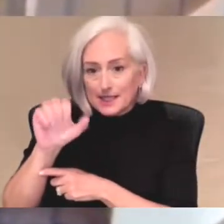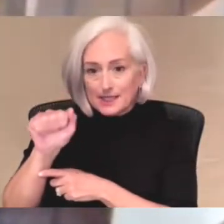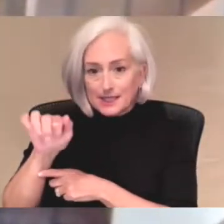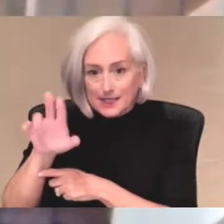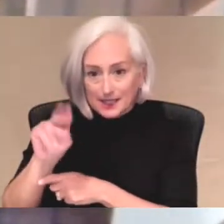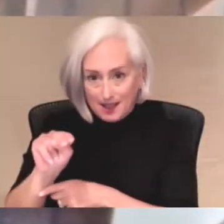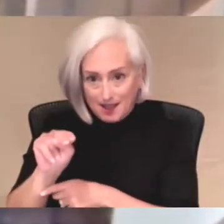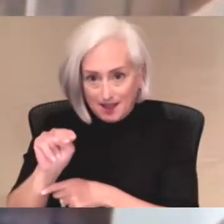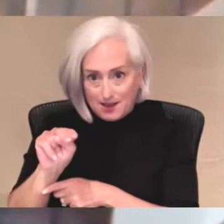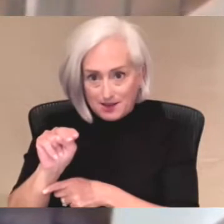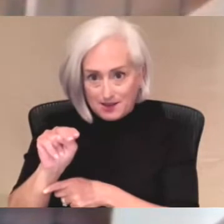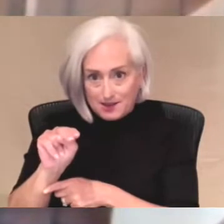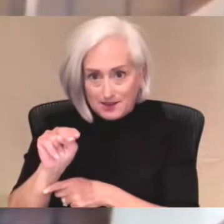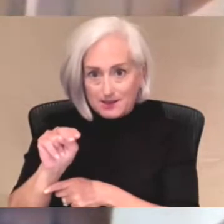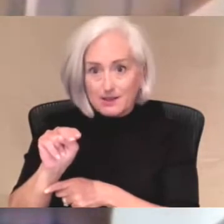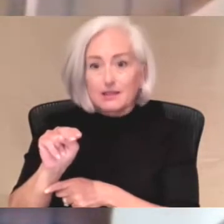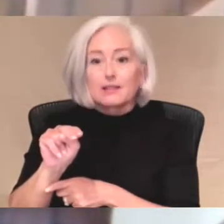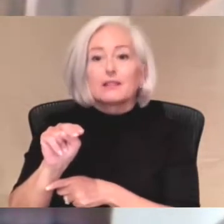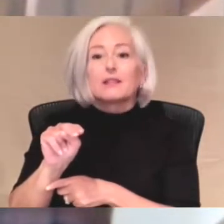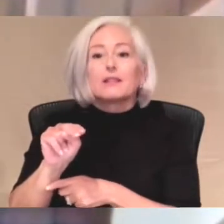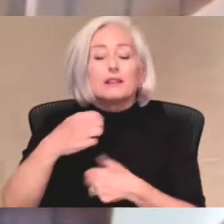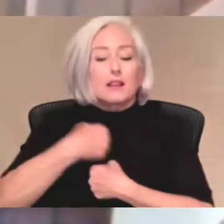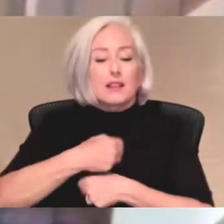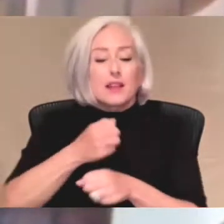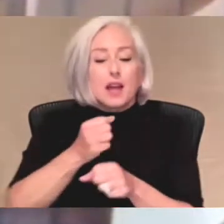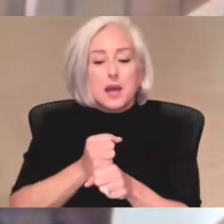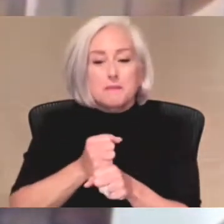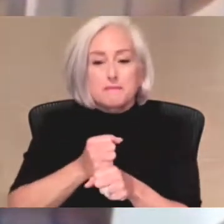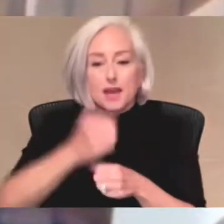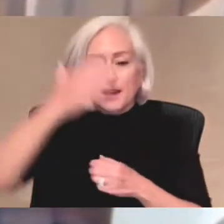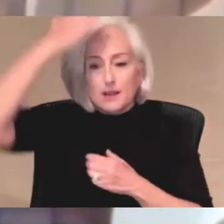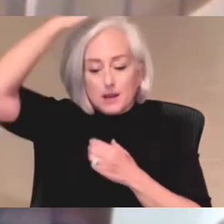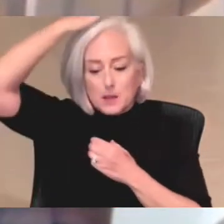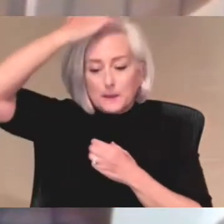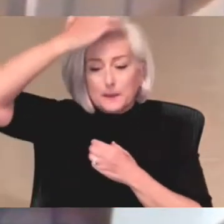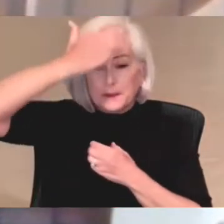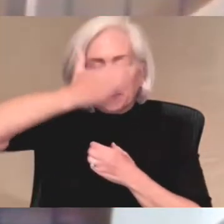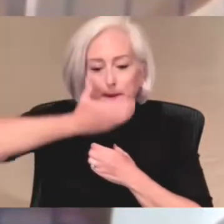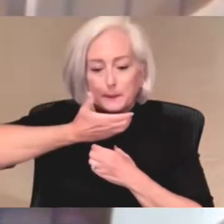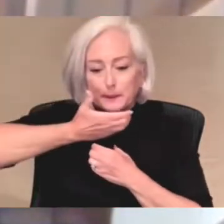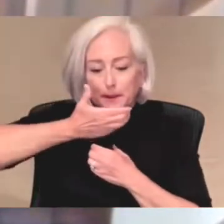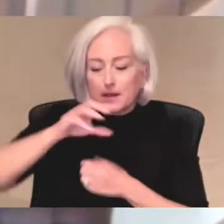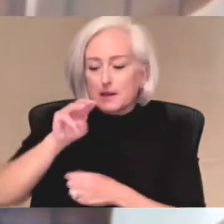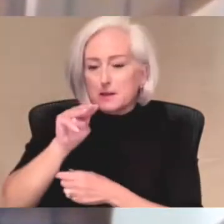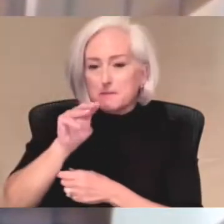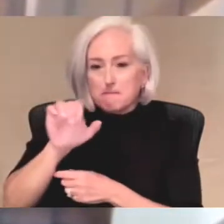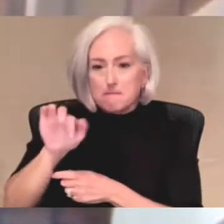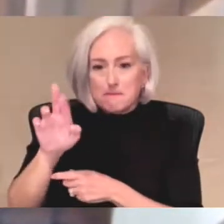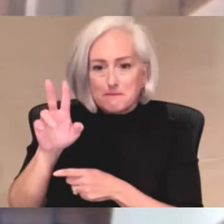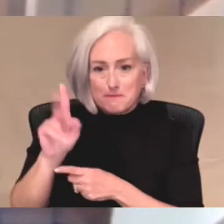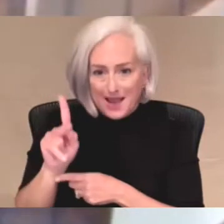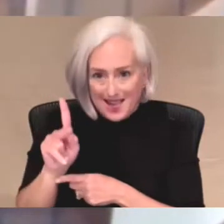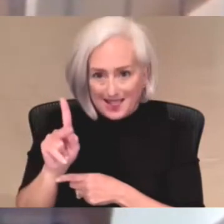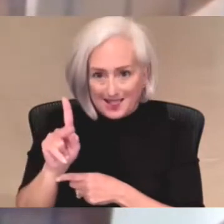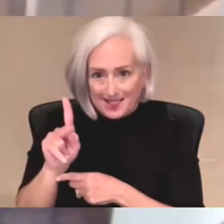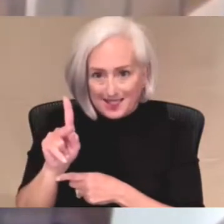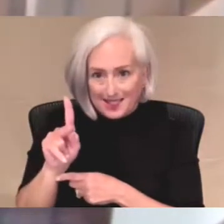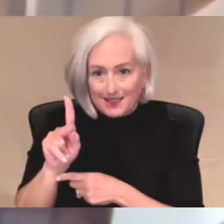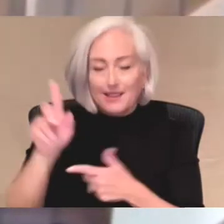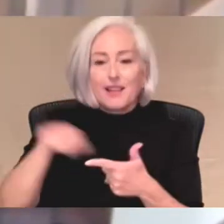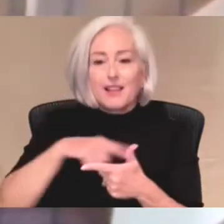a mask over my head and pinned me, basically snapped me to a